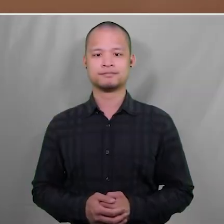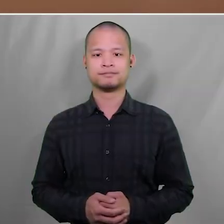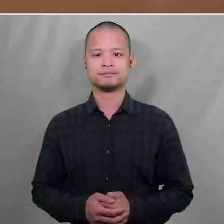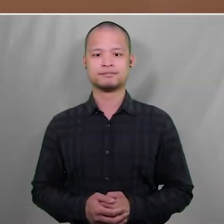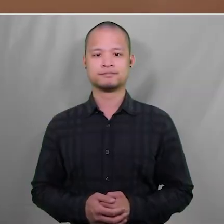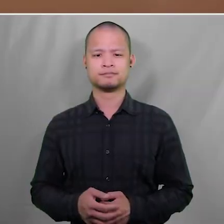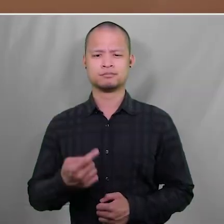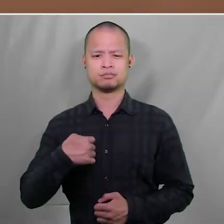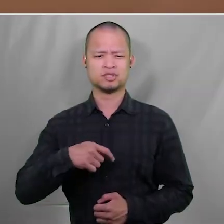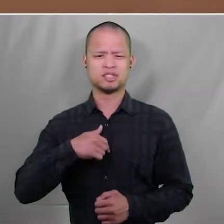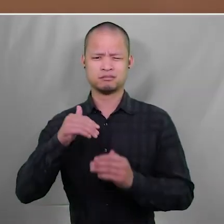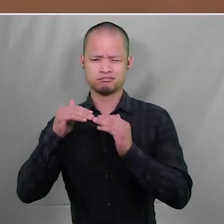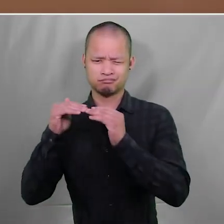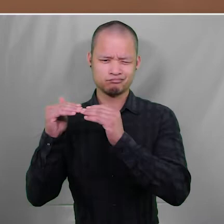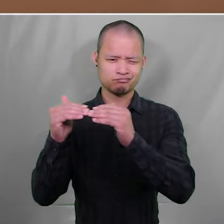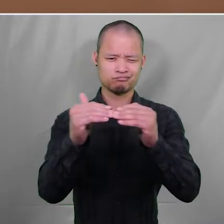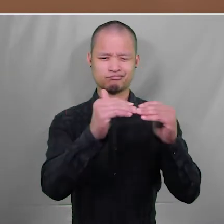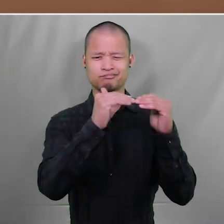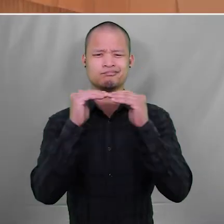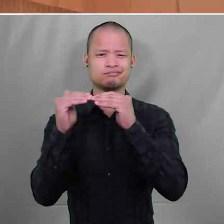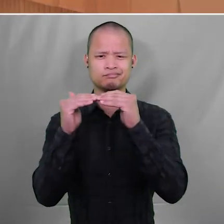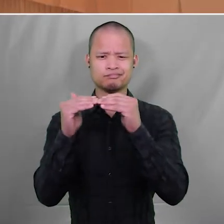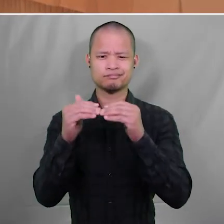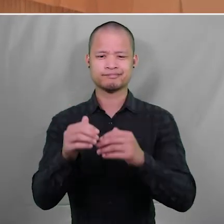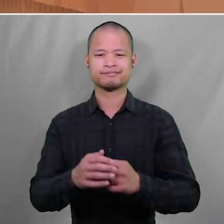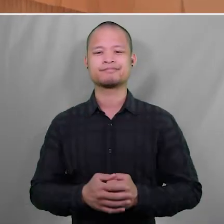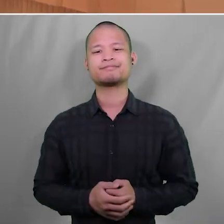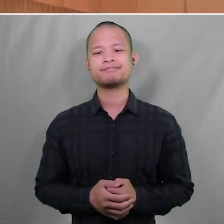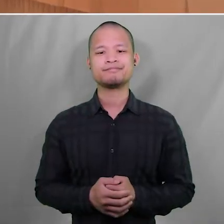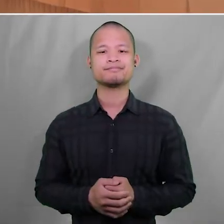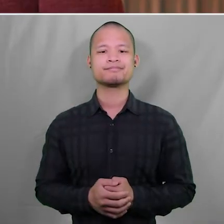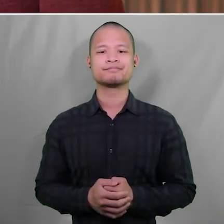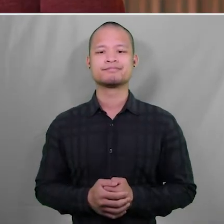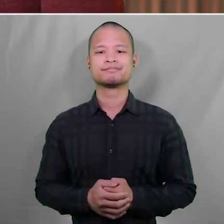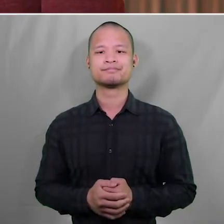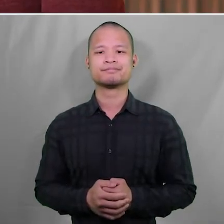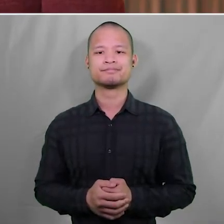We are all equal before the law.